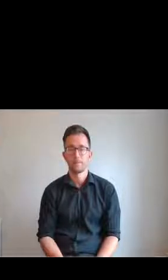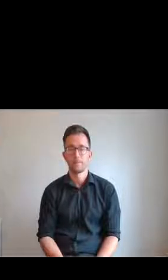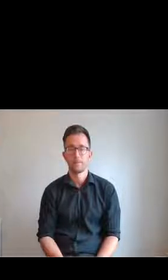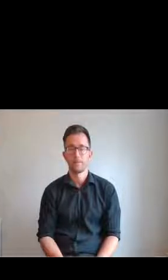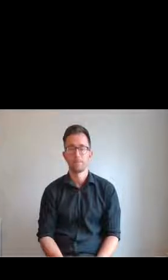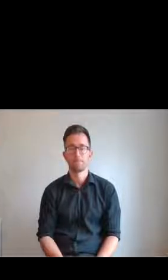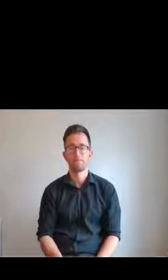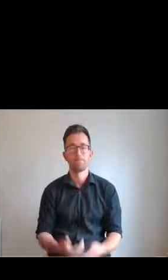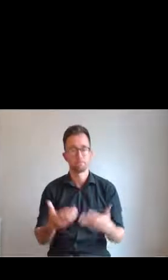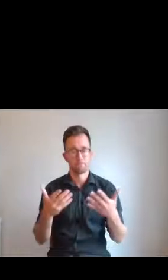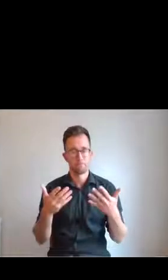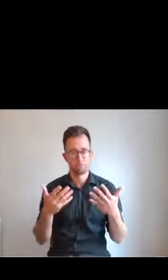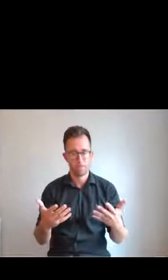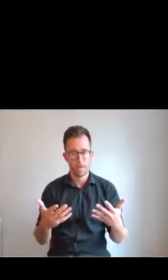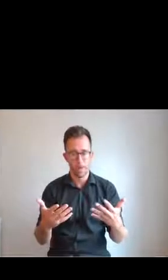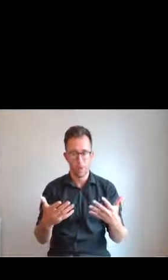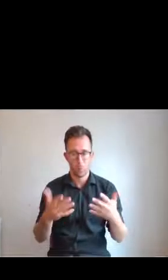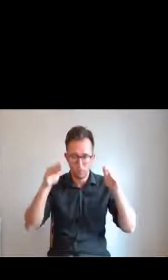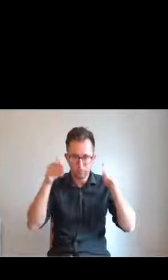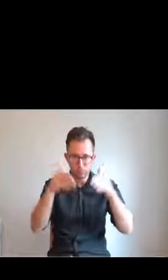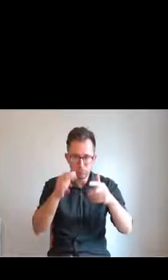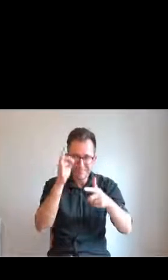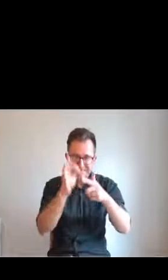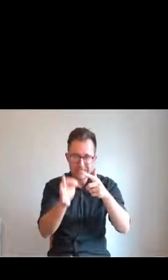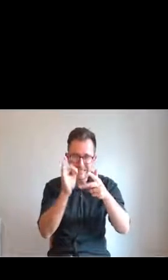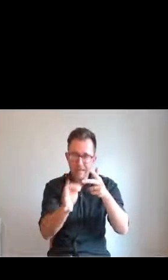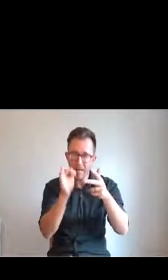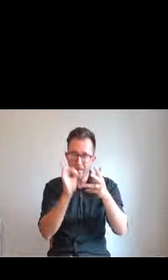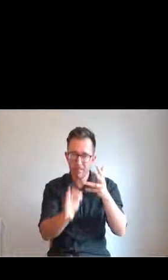Thank you. So now going into the detail.